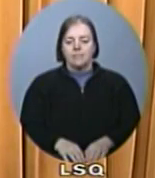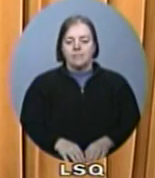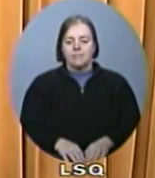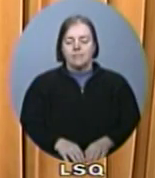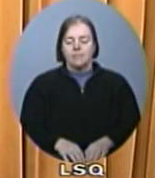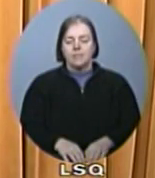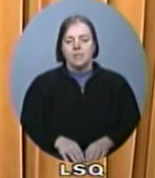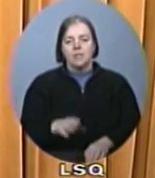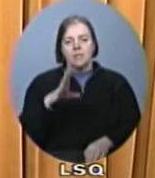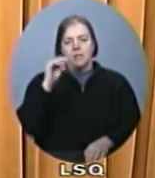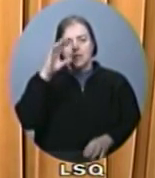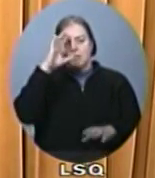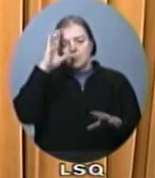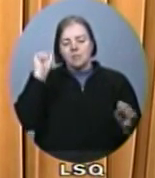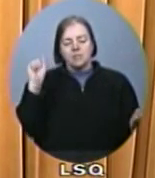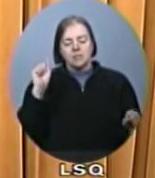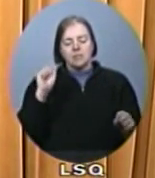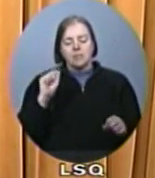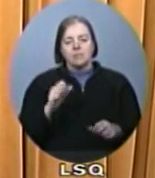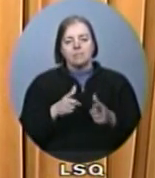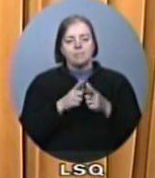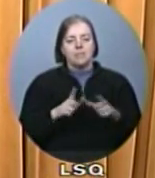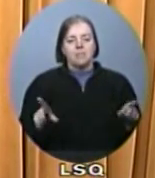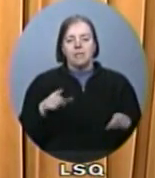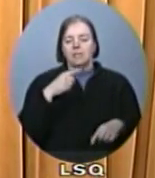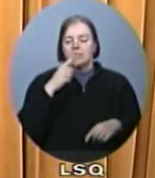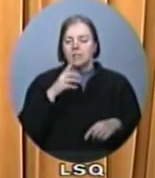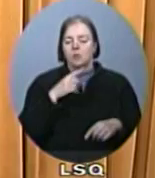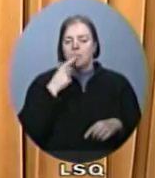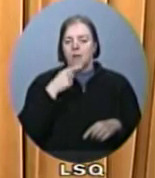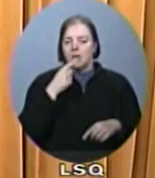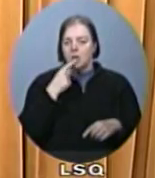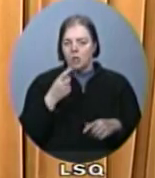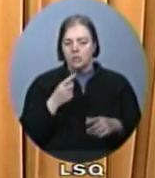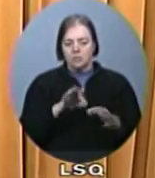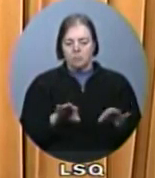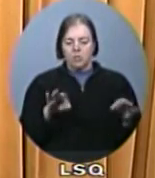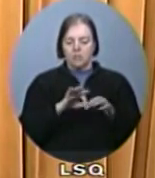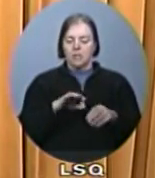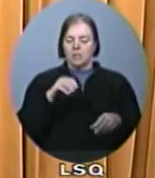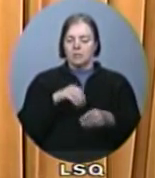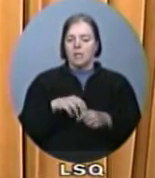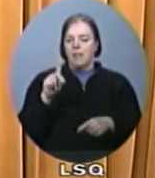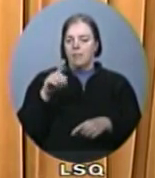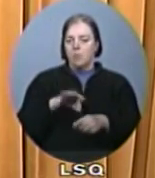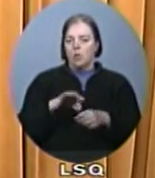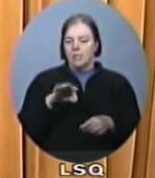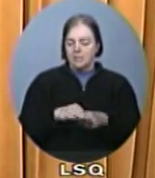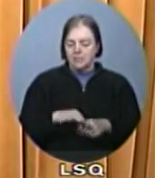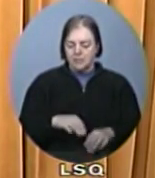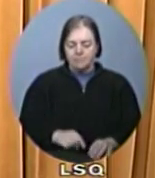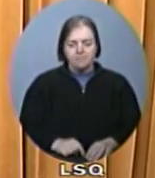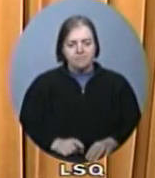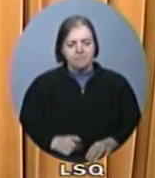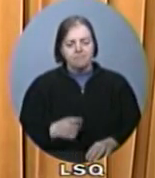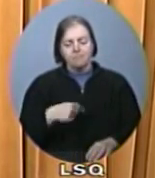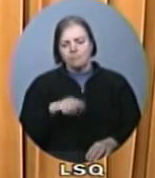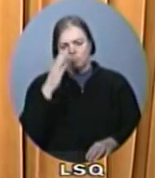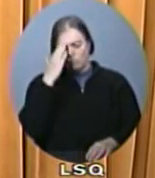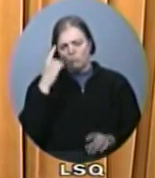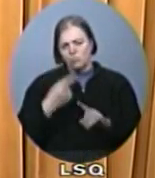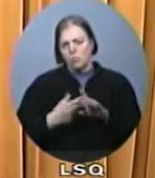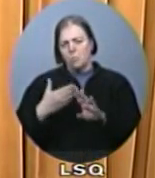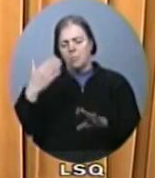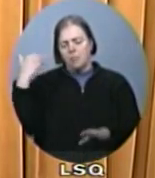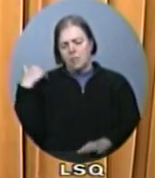Mr. Speaker, the principle of free speech is one of the cornerstones of our democracy. As we know, last month there were attempts to